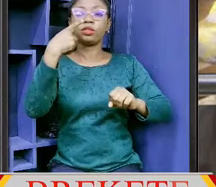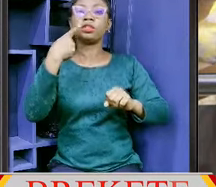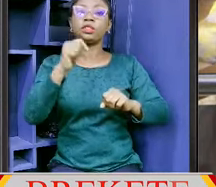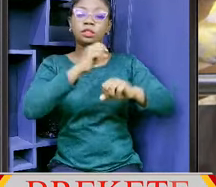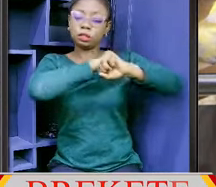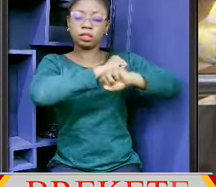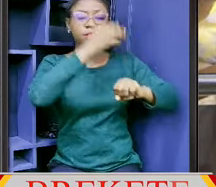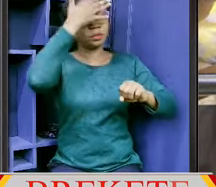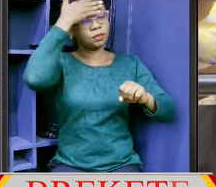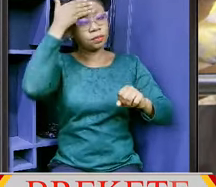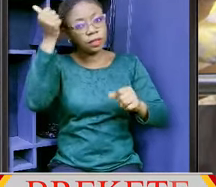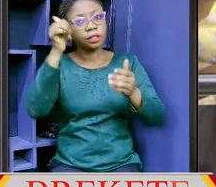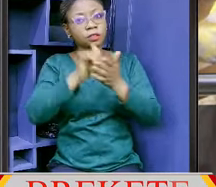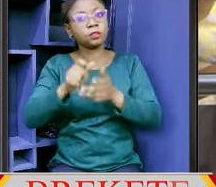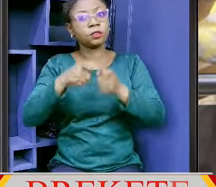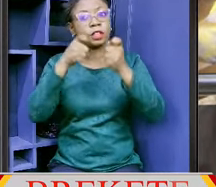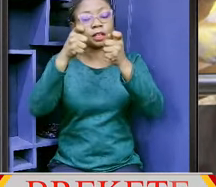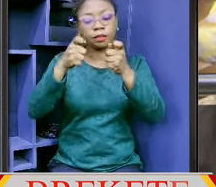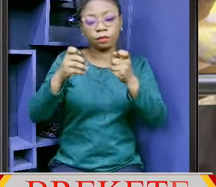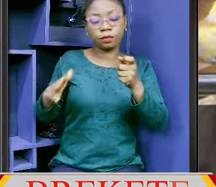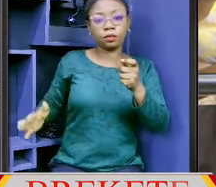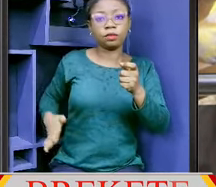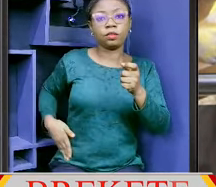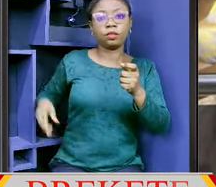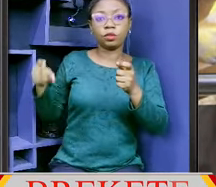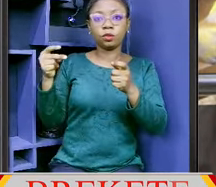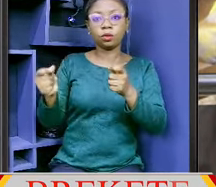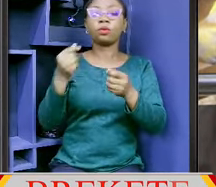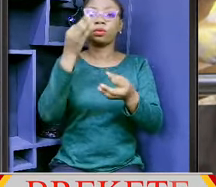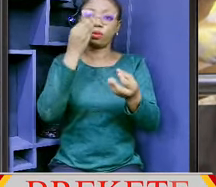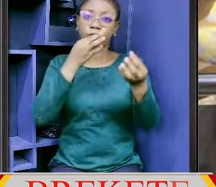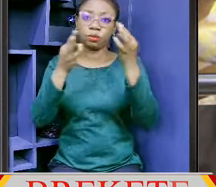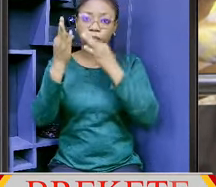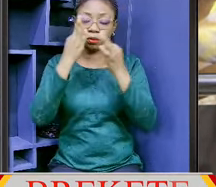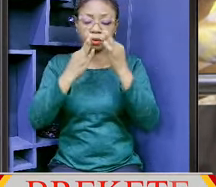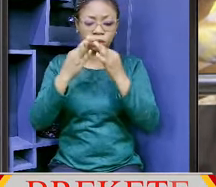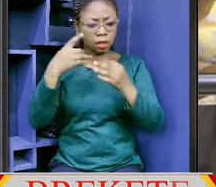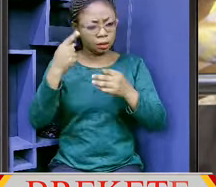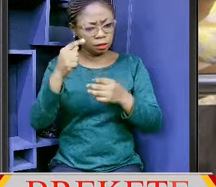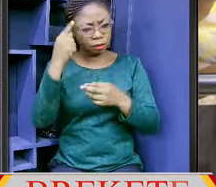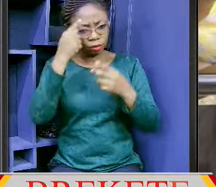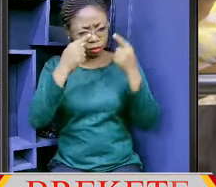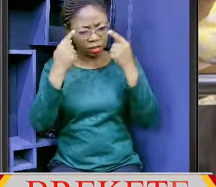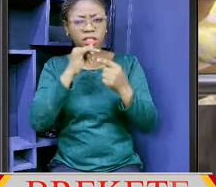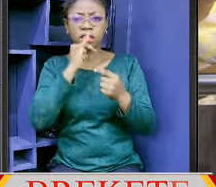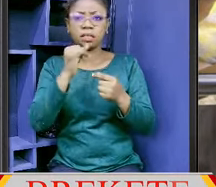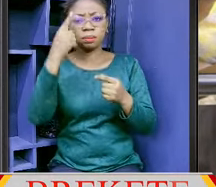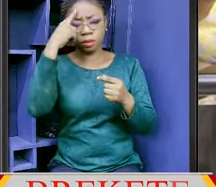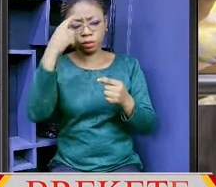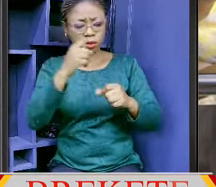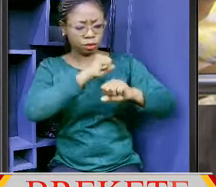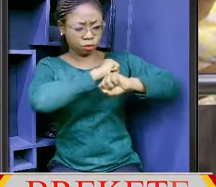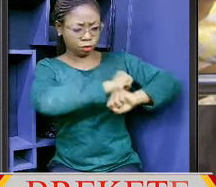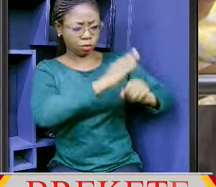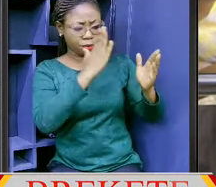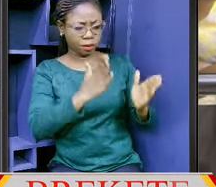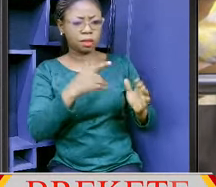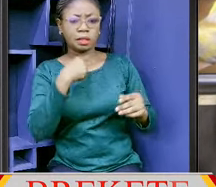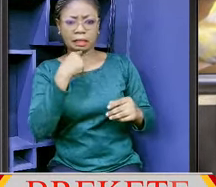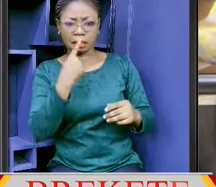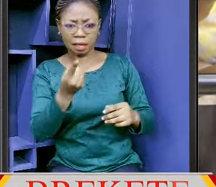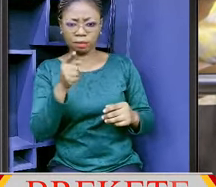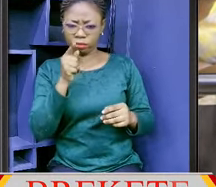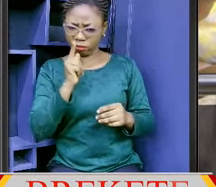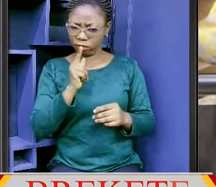for security no give the dog food. The security don't they tell the organ say this dog don't they